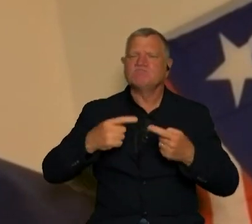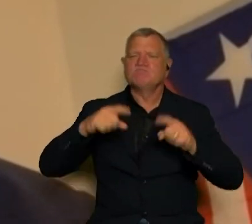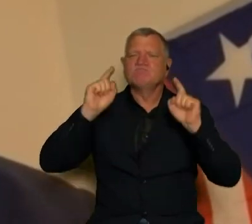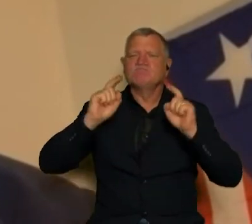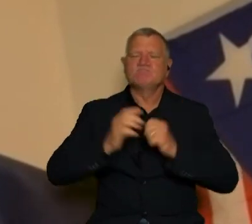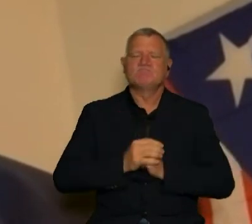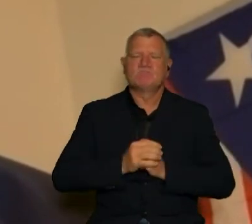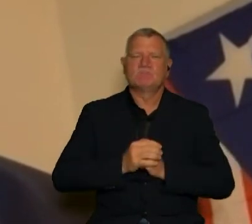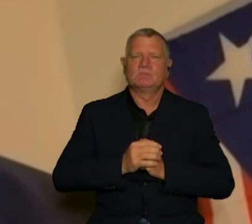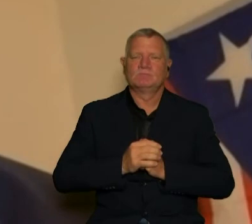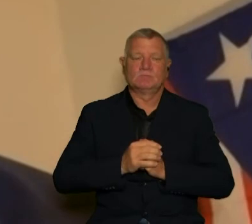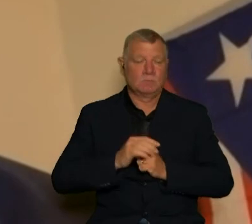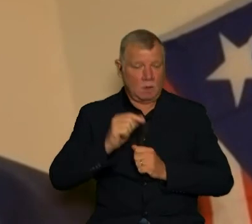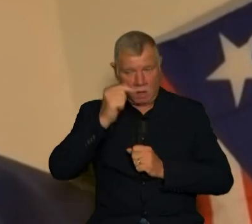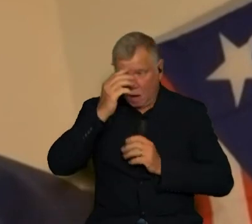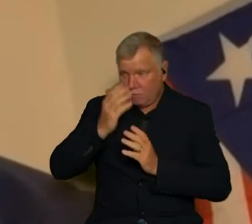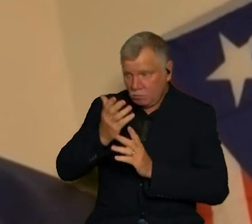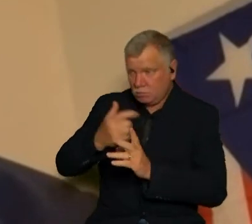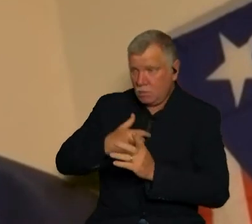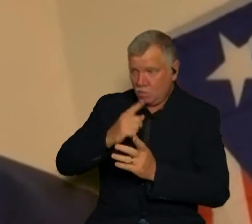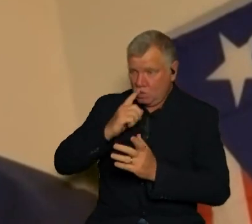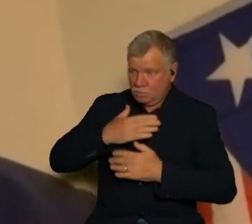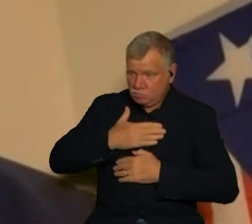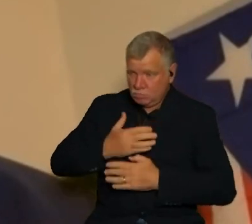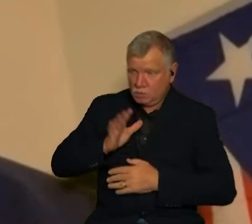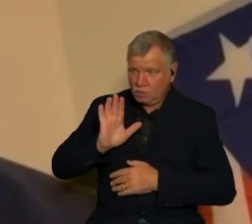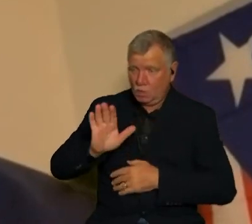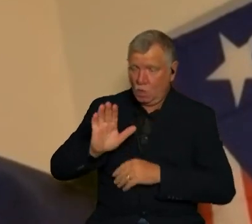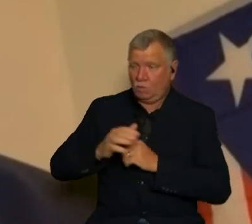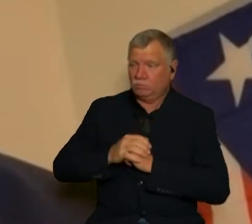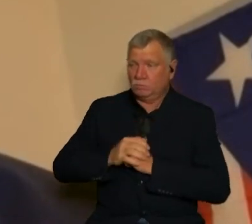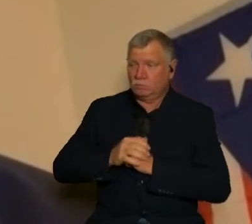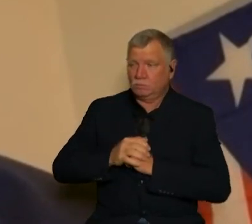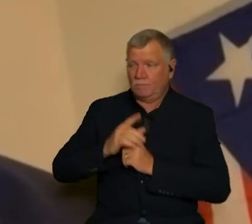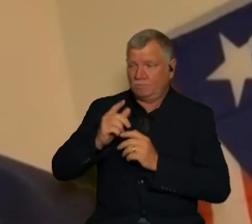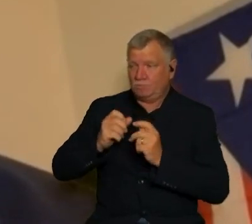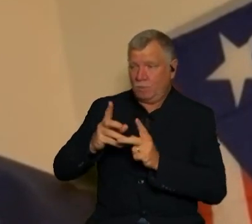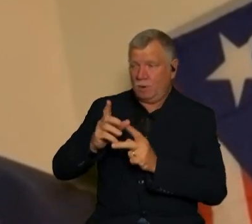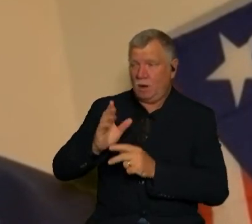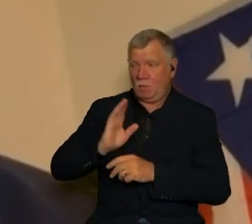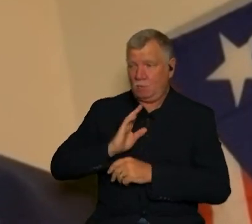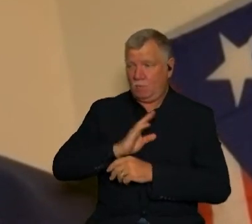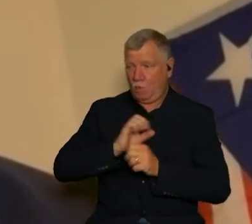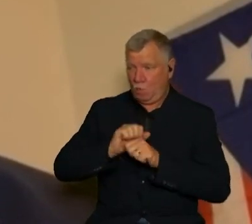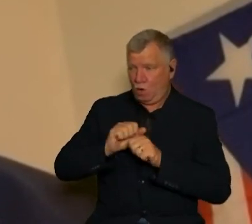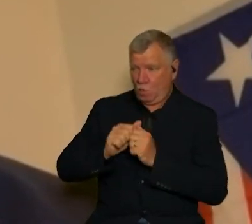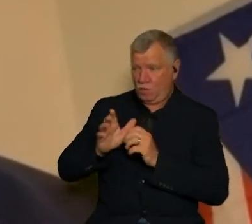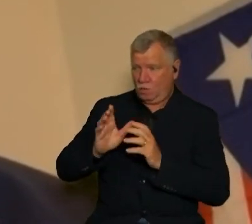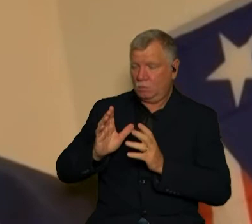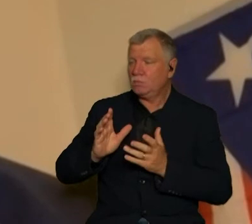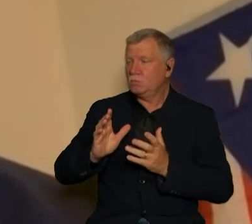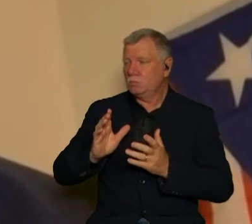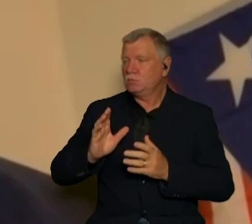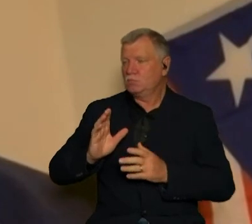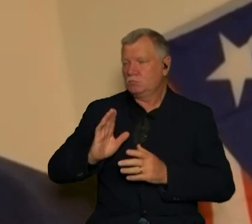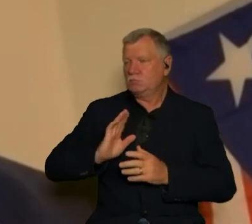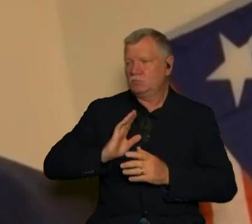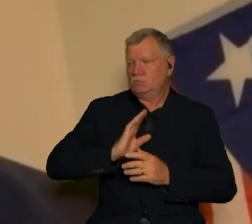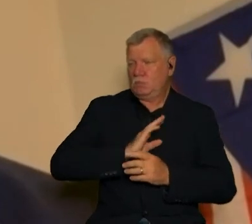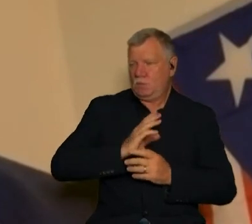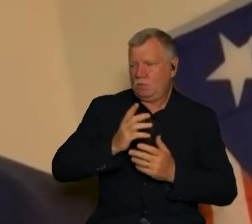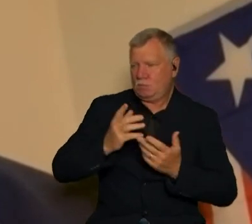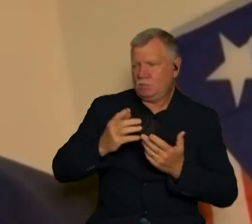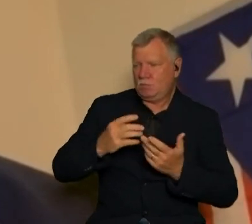So, Governor, I appreciate your willingness to allow us as a board to work with your cabinet members.